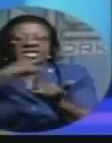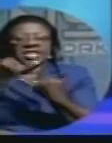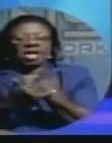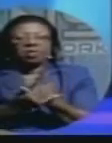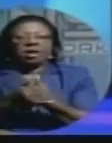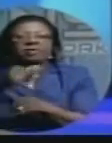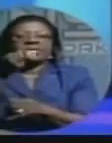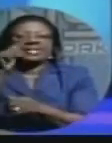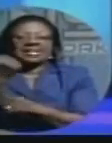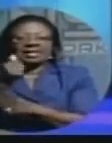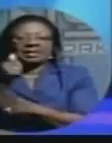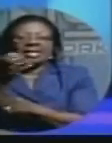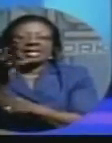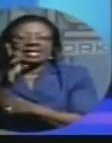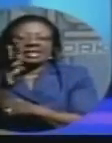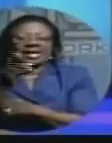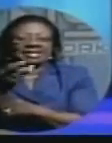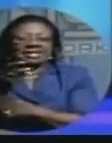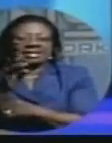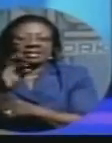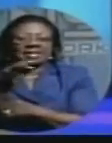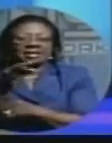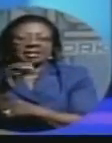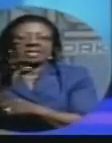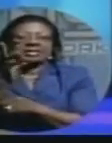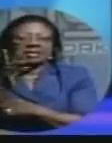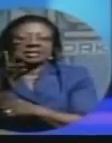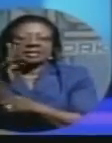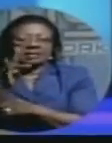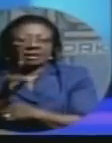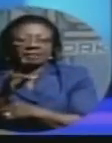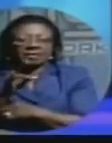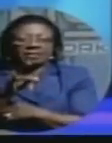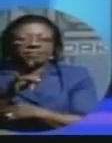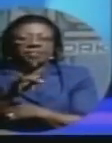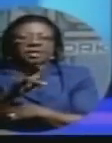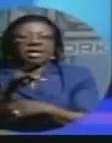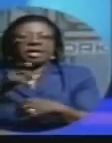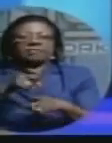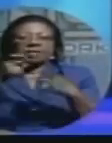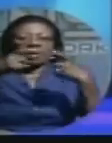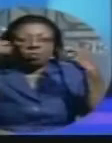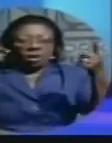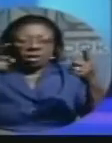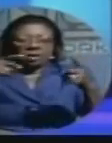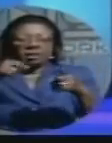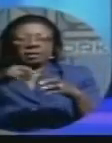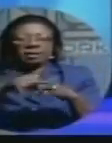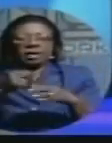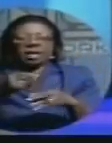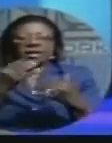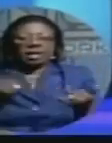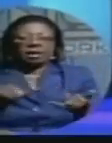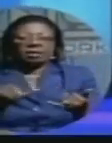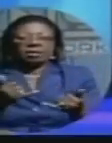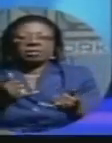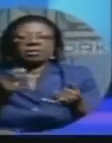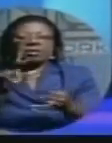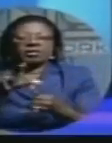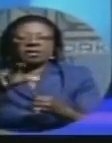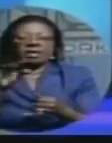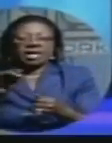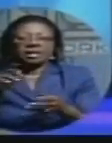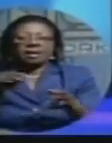United Bahamian Party after two independents joined their ranks and gave them a controlling 20 seats in the then 38-member House